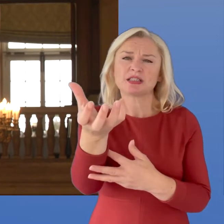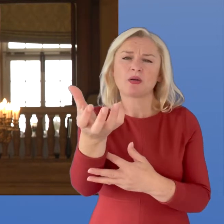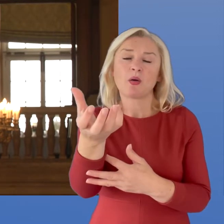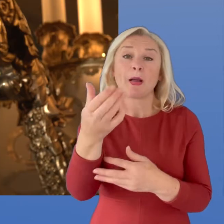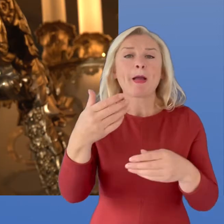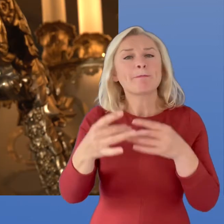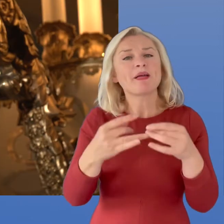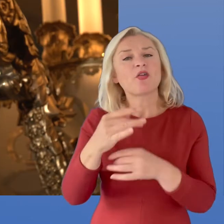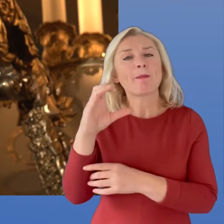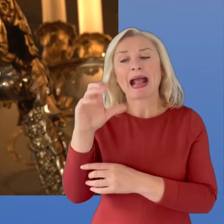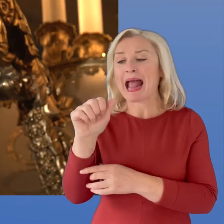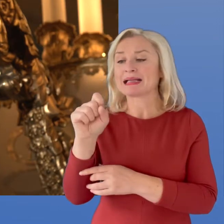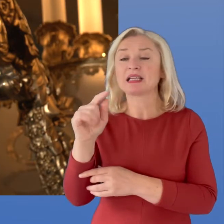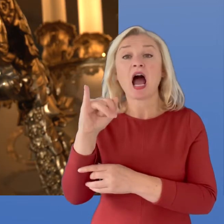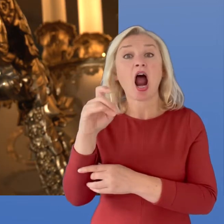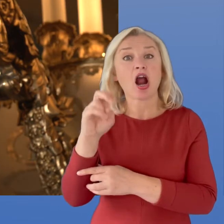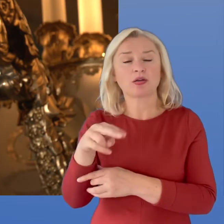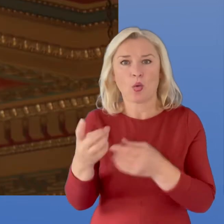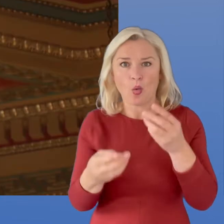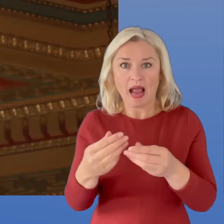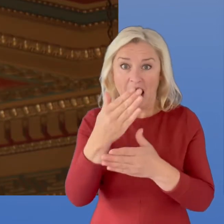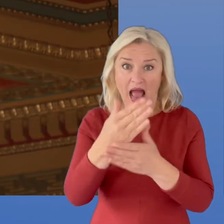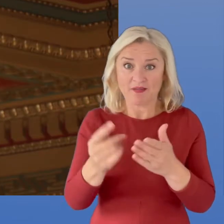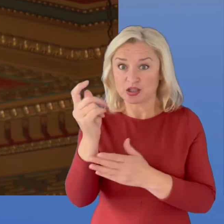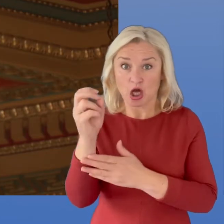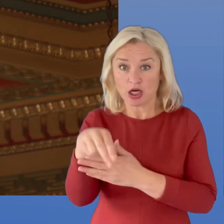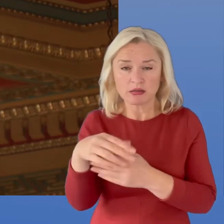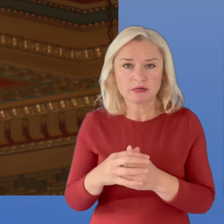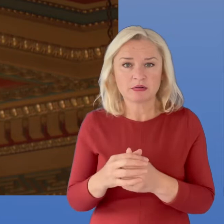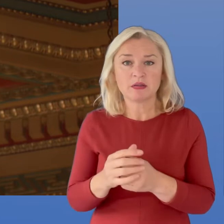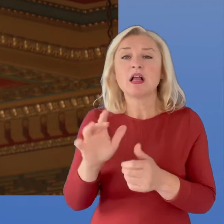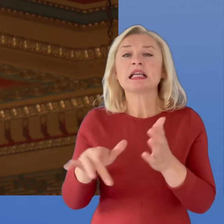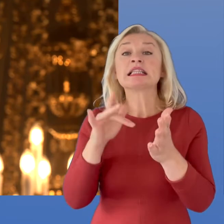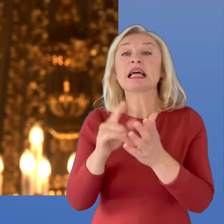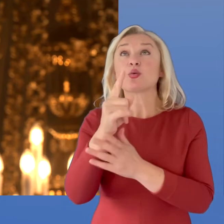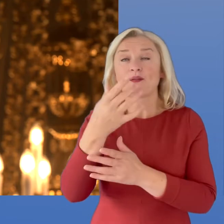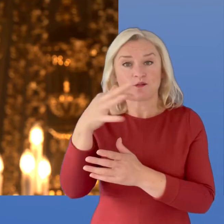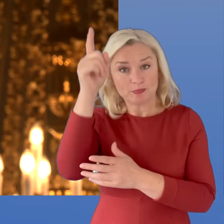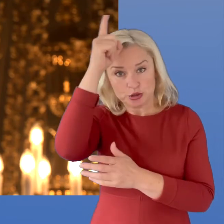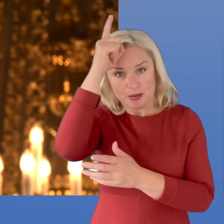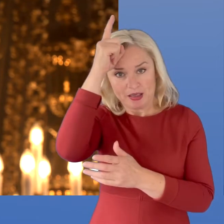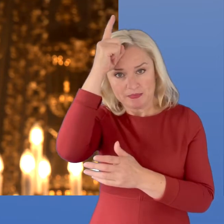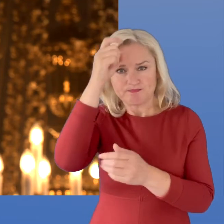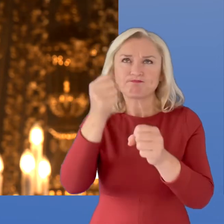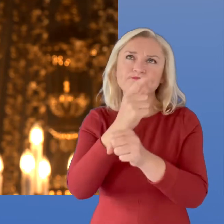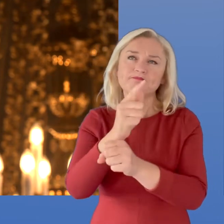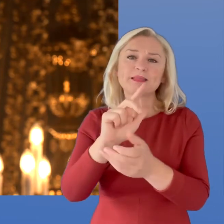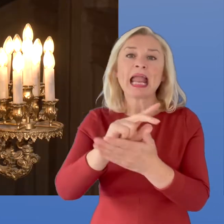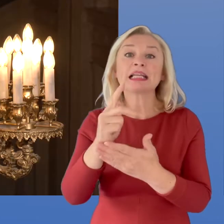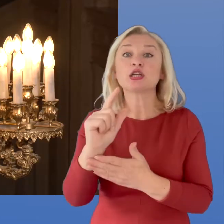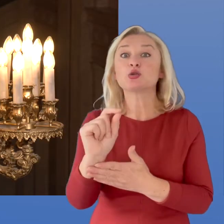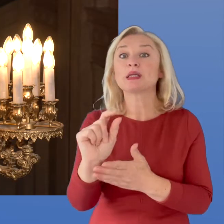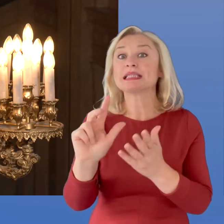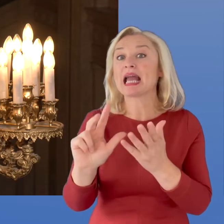ceiling. Made from cast iron and weighing 1/3 of a ton, the central chandelier is German in origin and dates back to